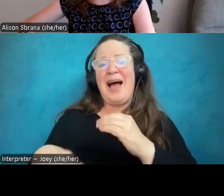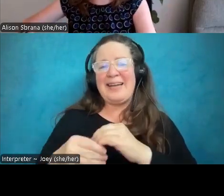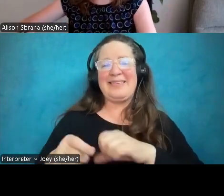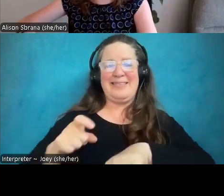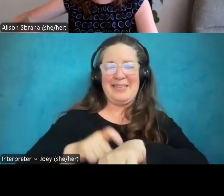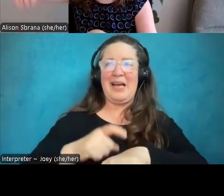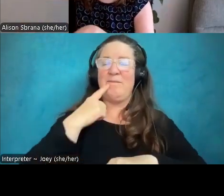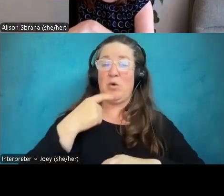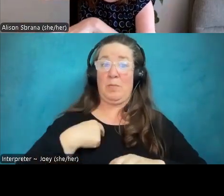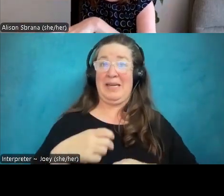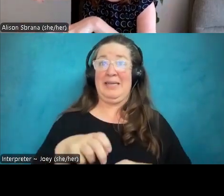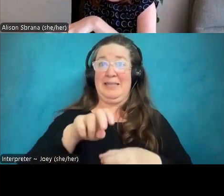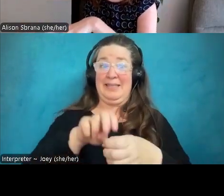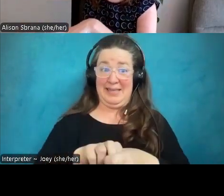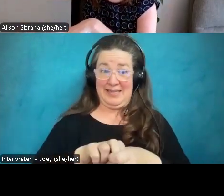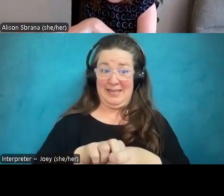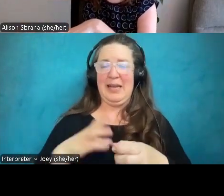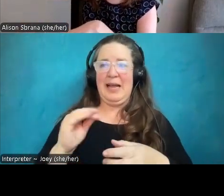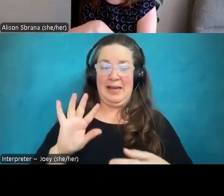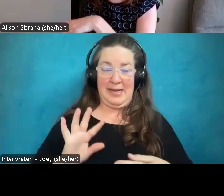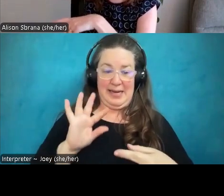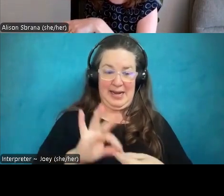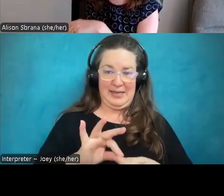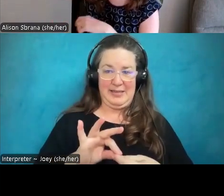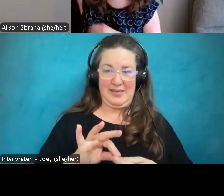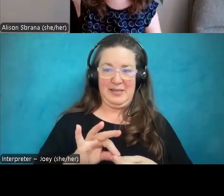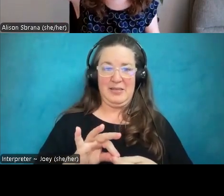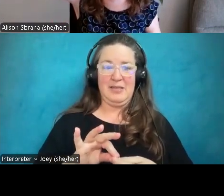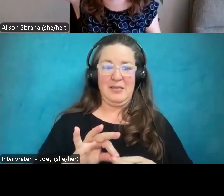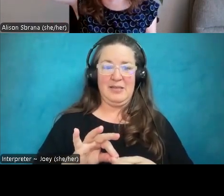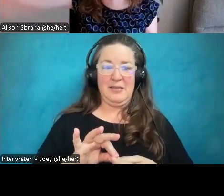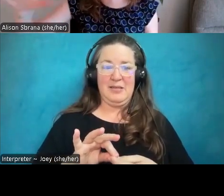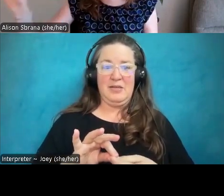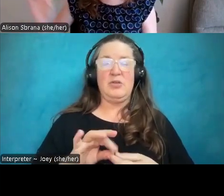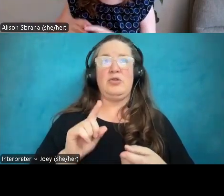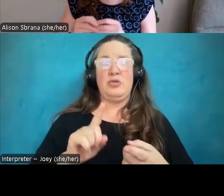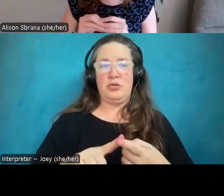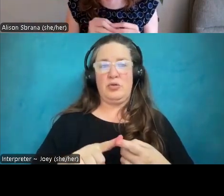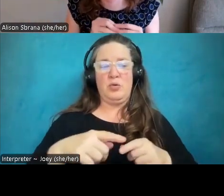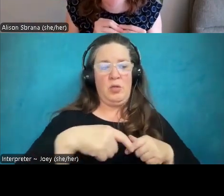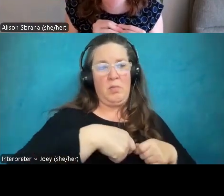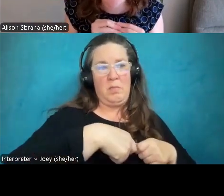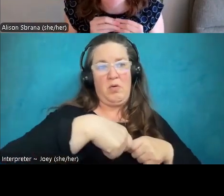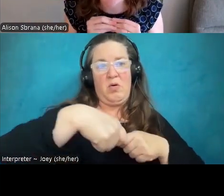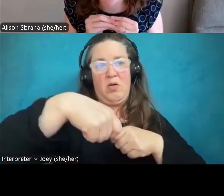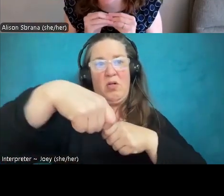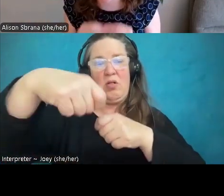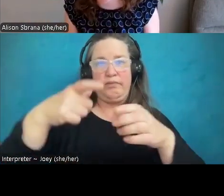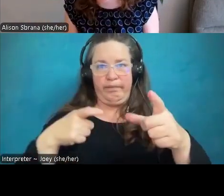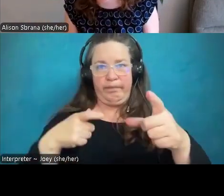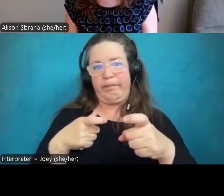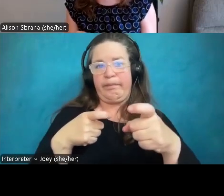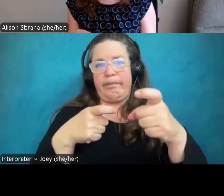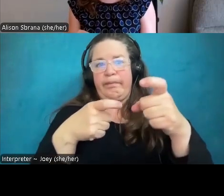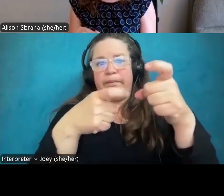seated on the tube and then hooked up to the thing that drives you up the mountain, whatever that word is. And